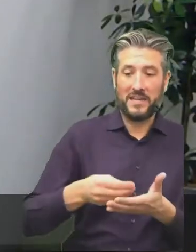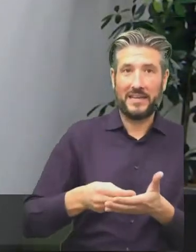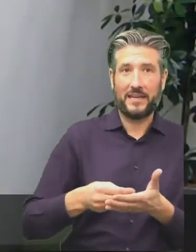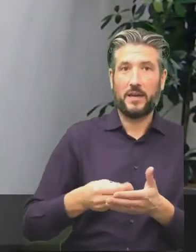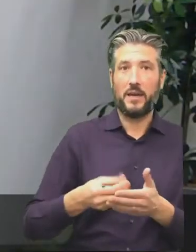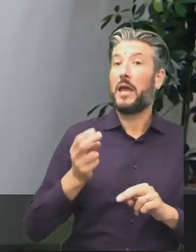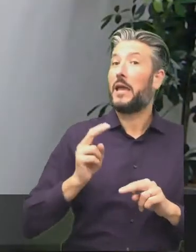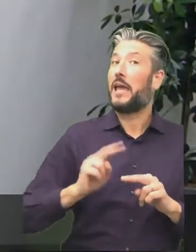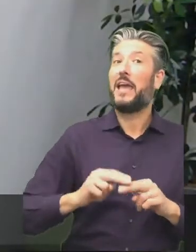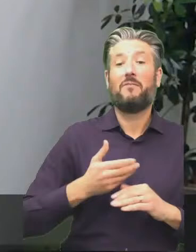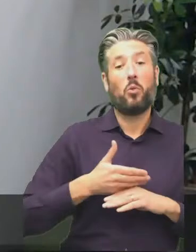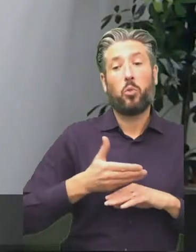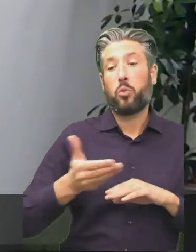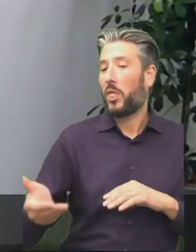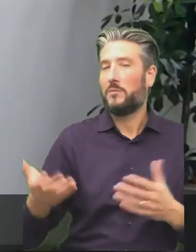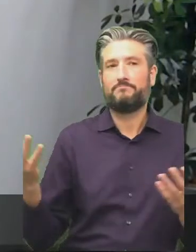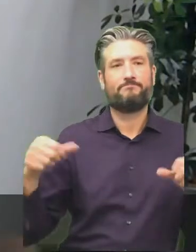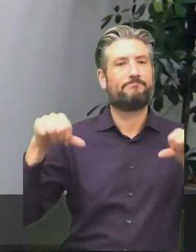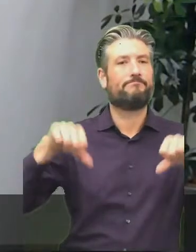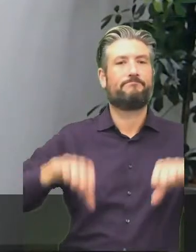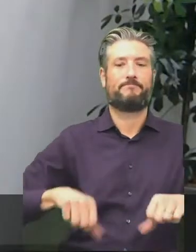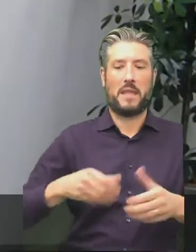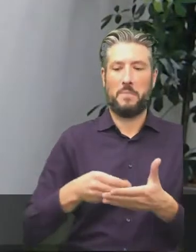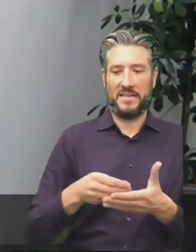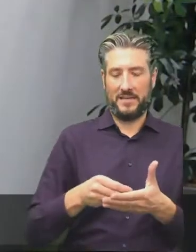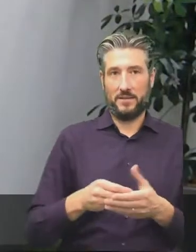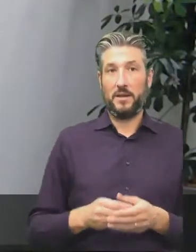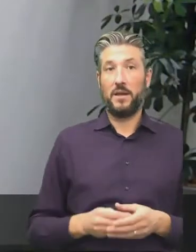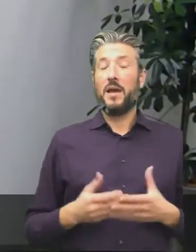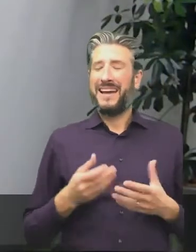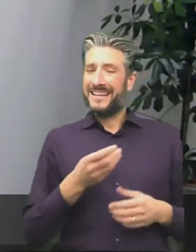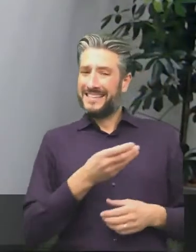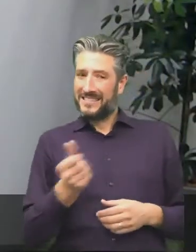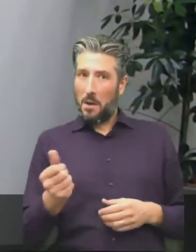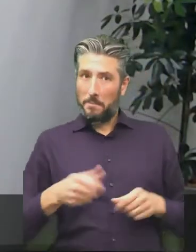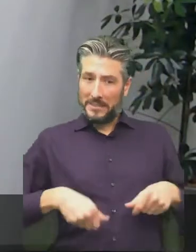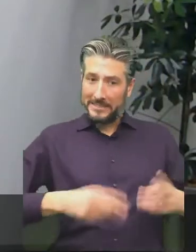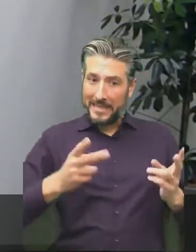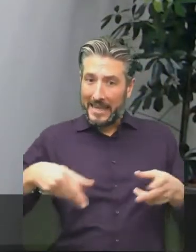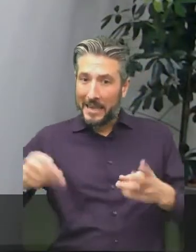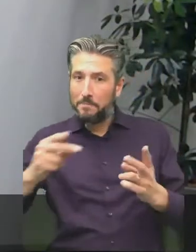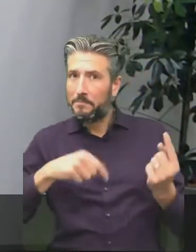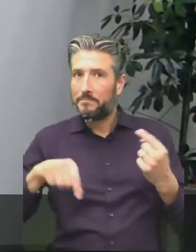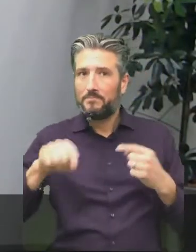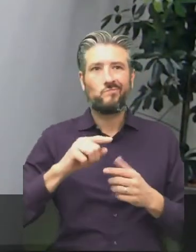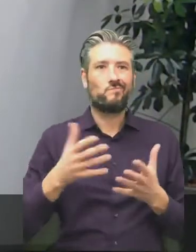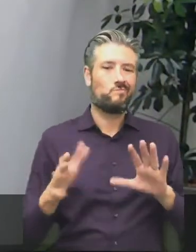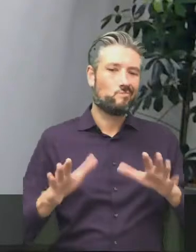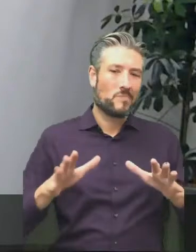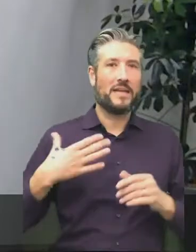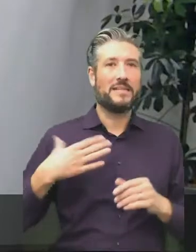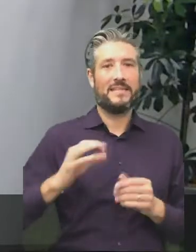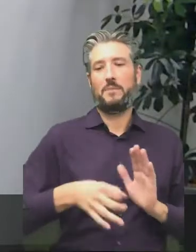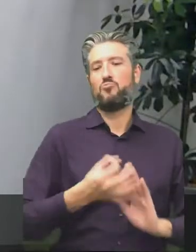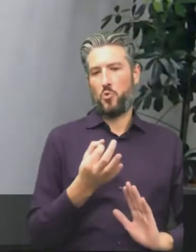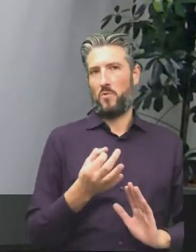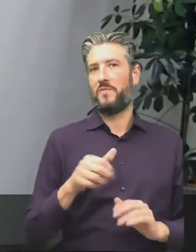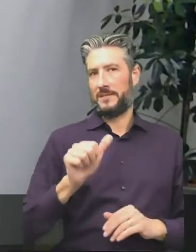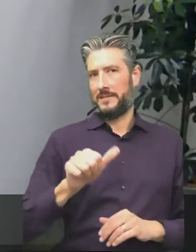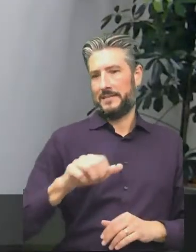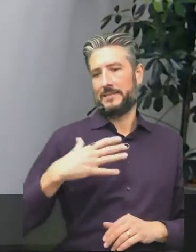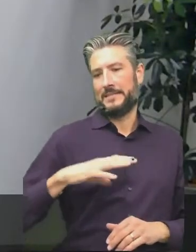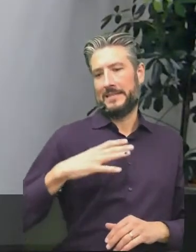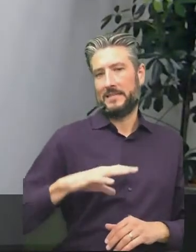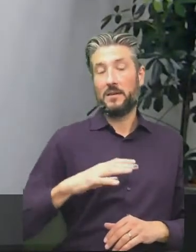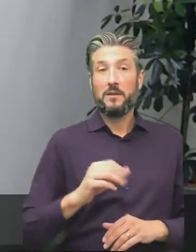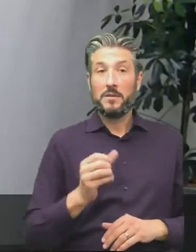schemes from some councils aren't perfect. And so what some councils have done is tweak those schemes to realise there are some